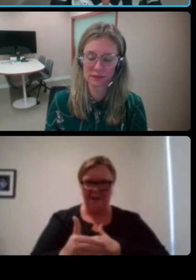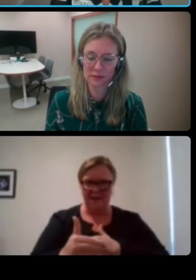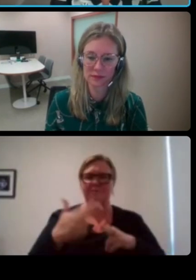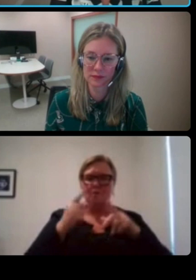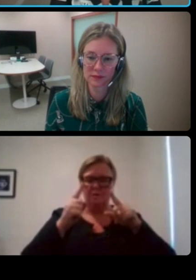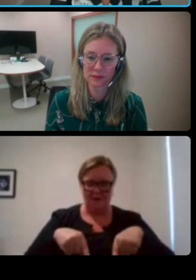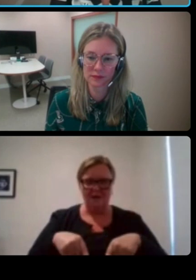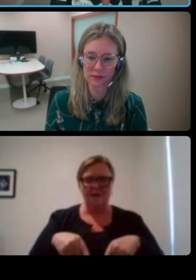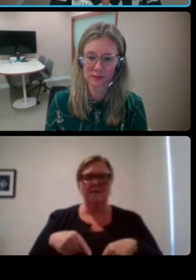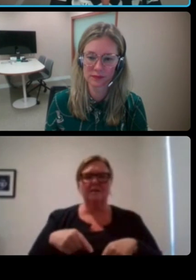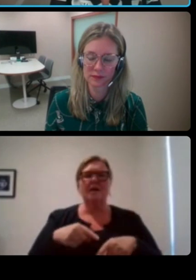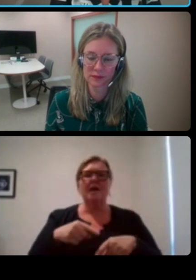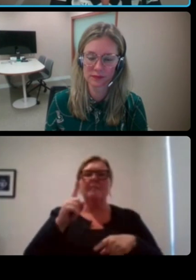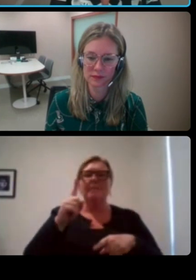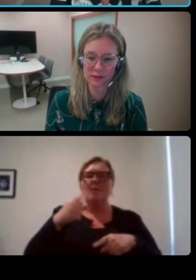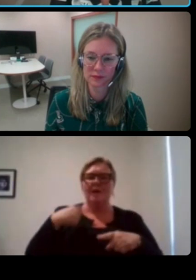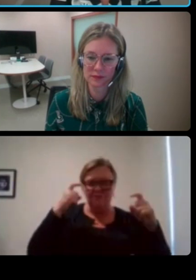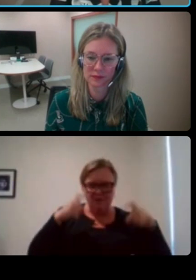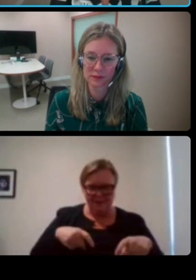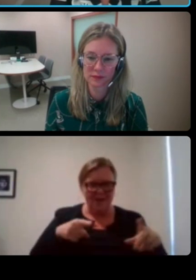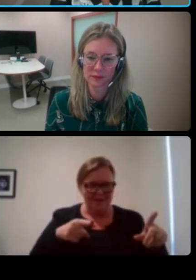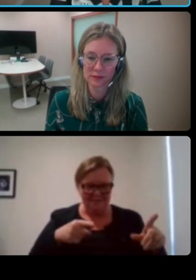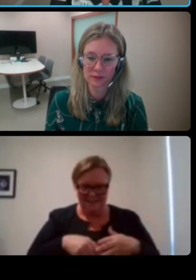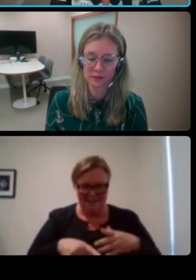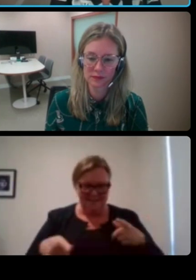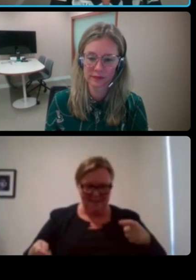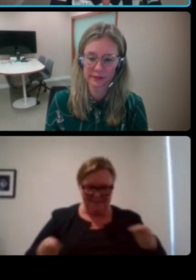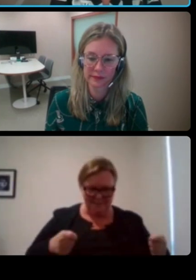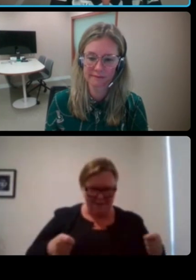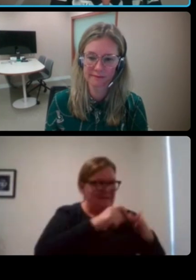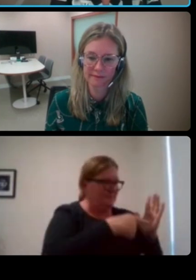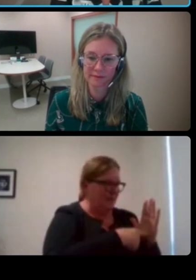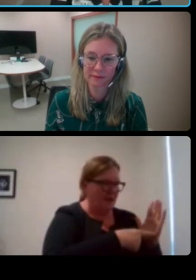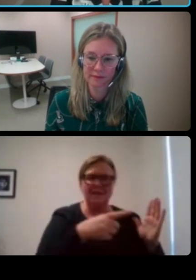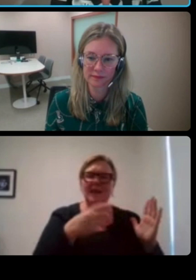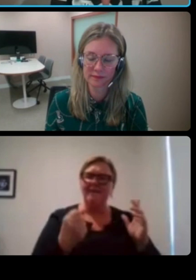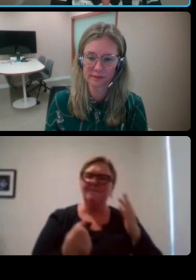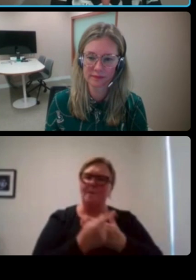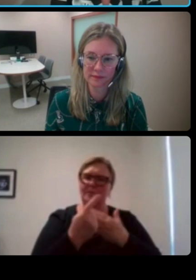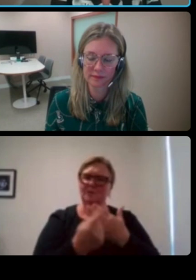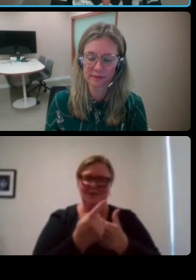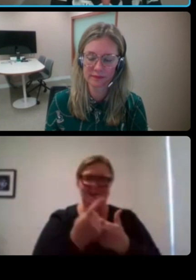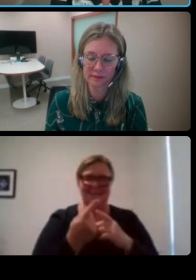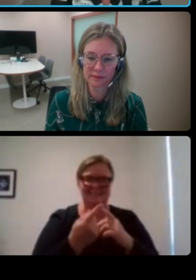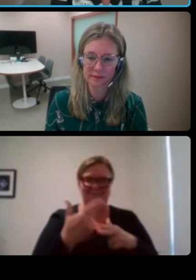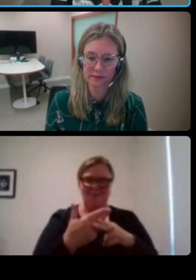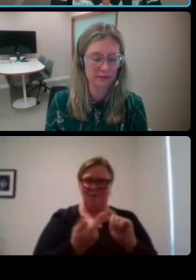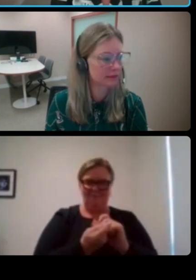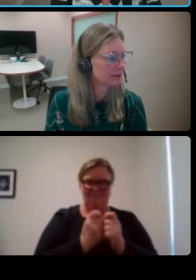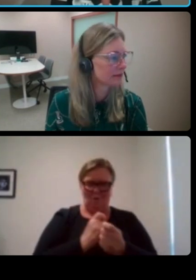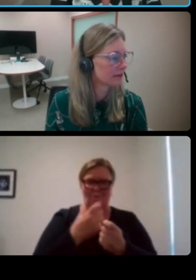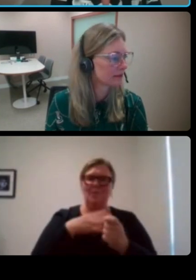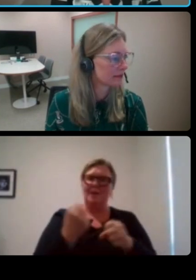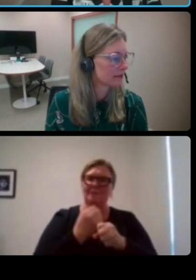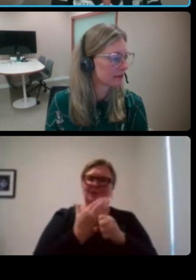across the sector and in the department and government, but we also recognise that there's so many opportunities that come with these reforms, and we want to bring them